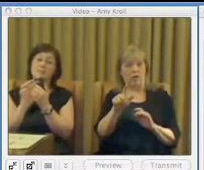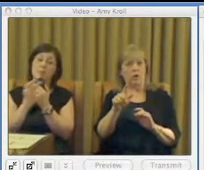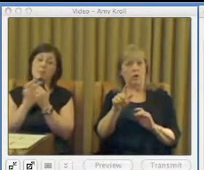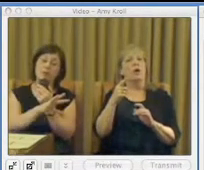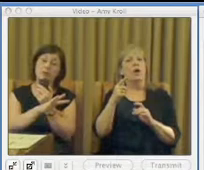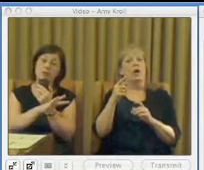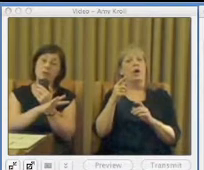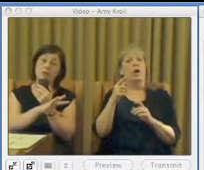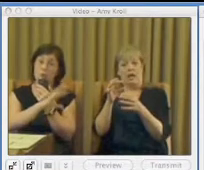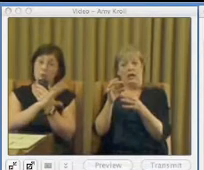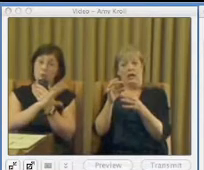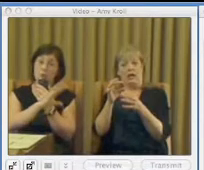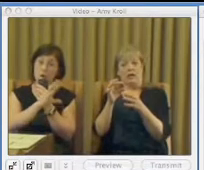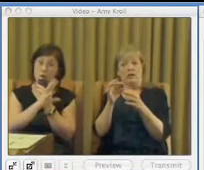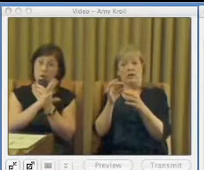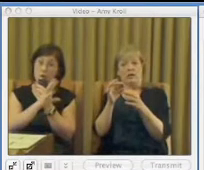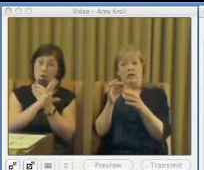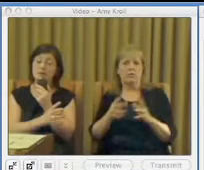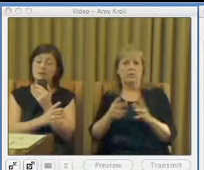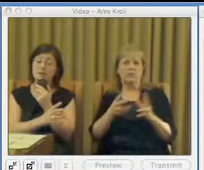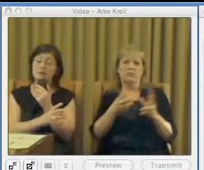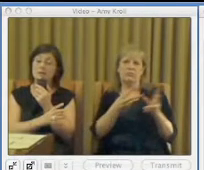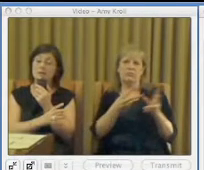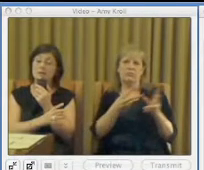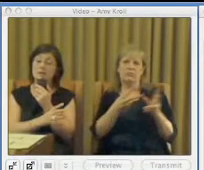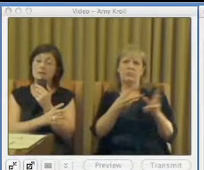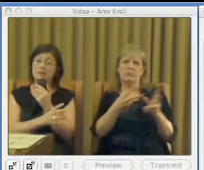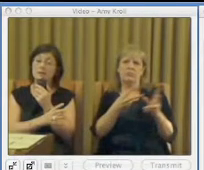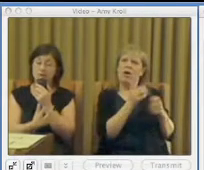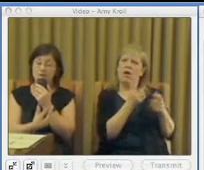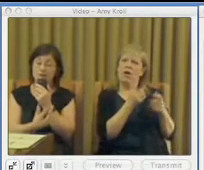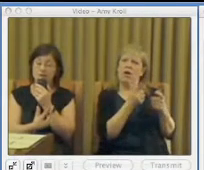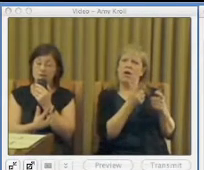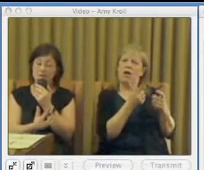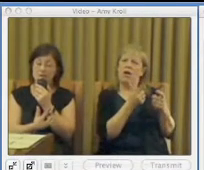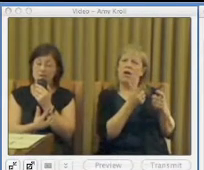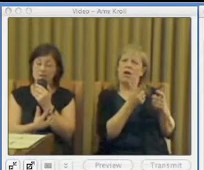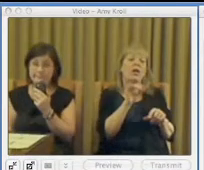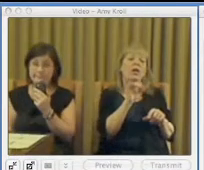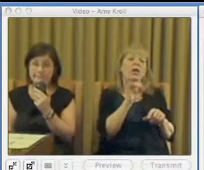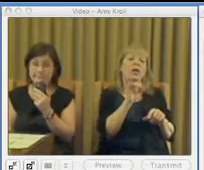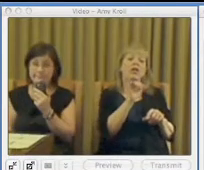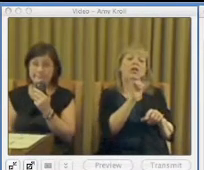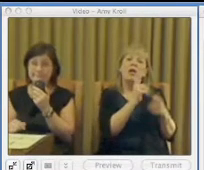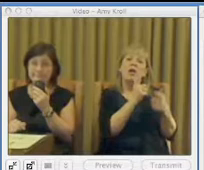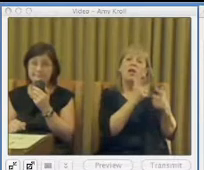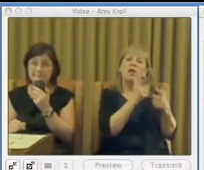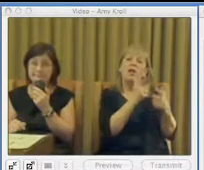and spoken language model emerged out of conference interpreting,